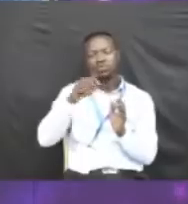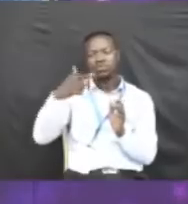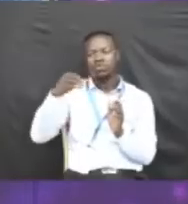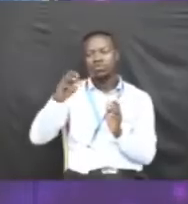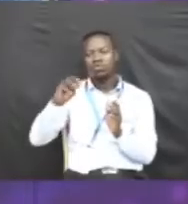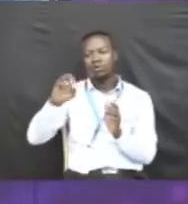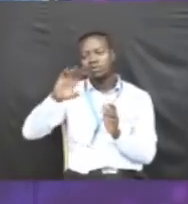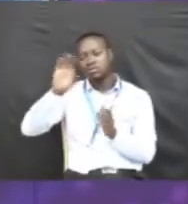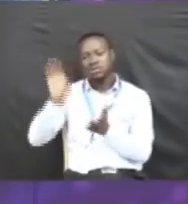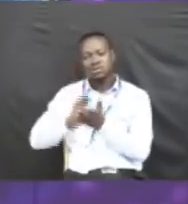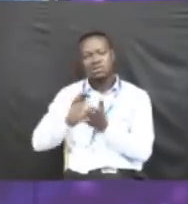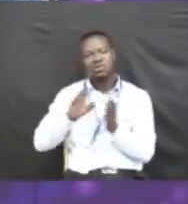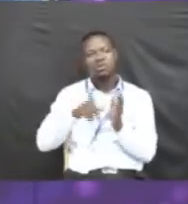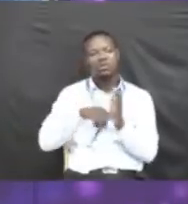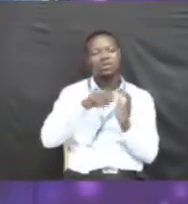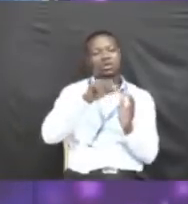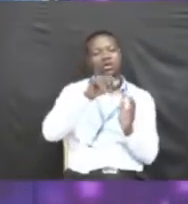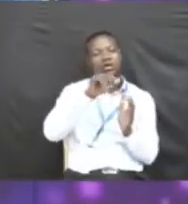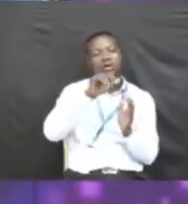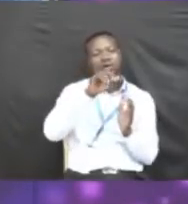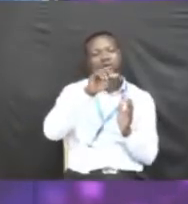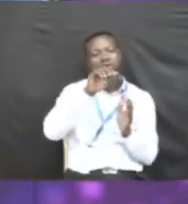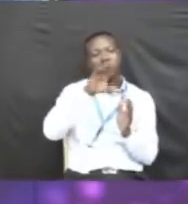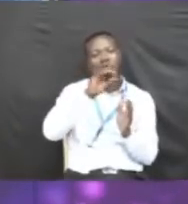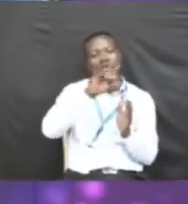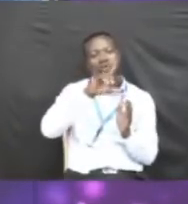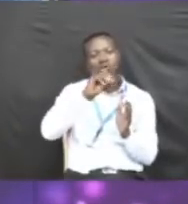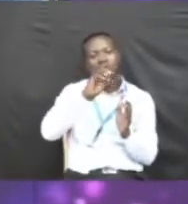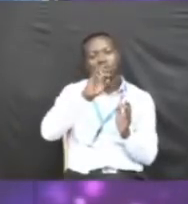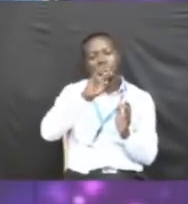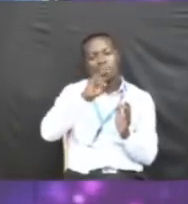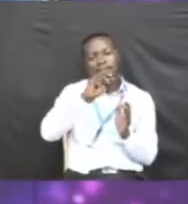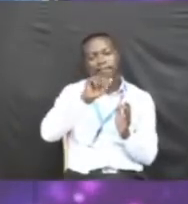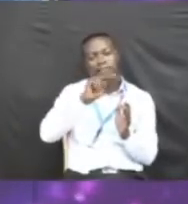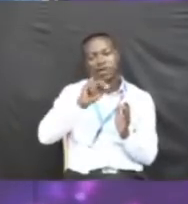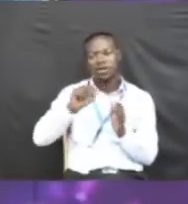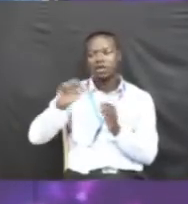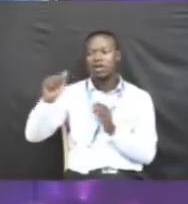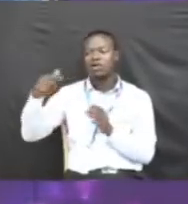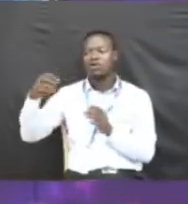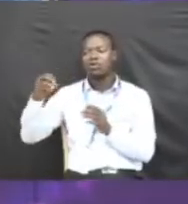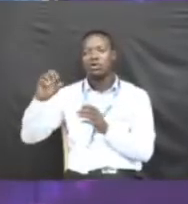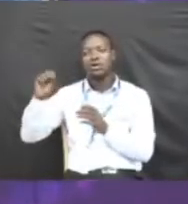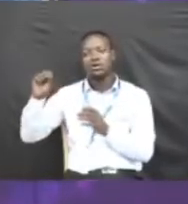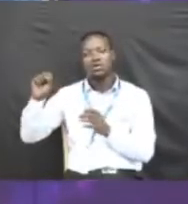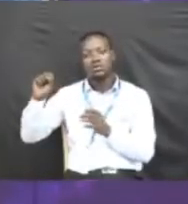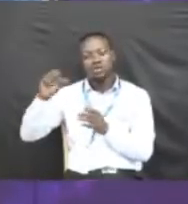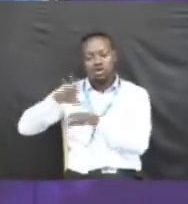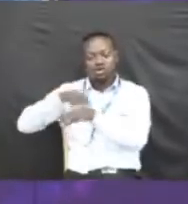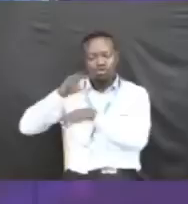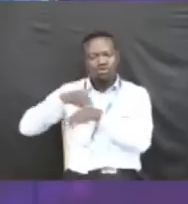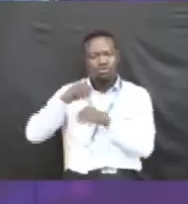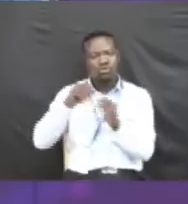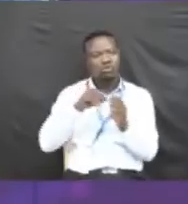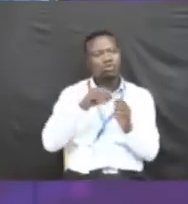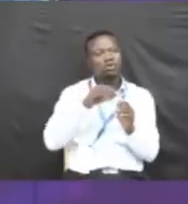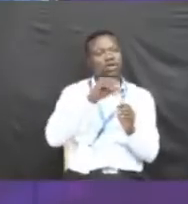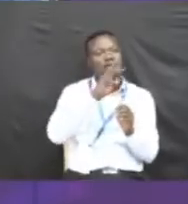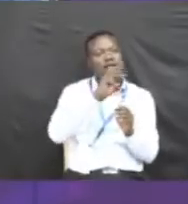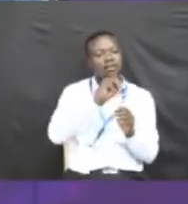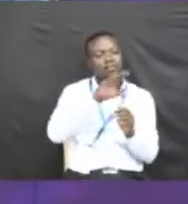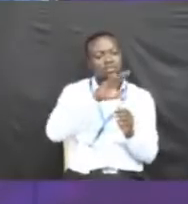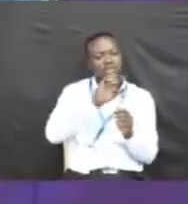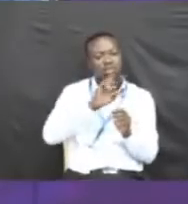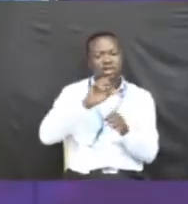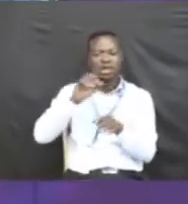Central Coleman MC Auna Sedro Janet Oins MC Auna East